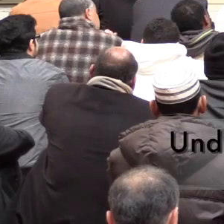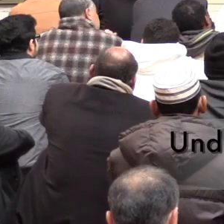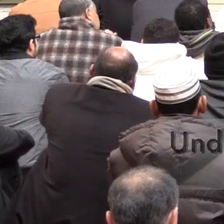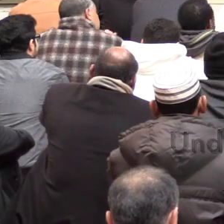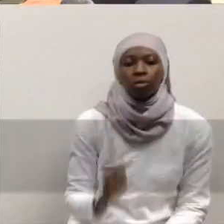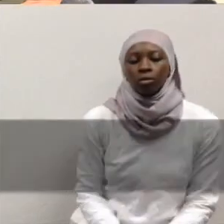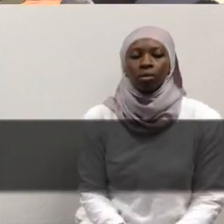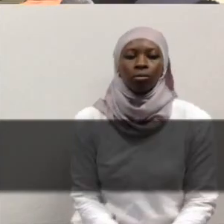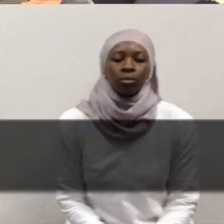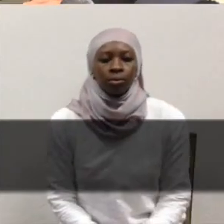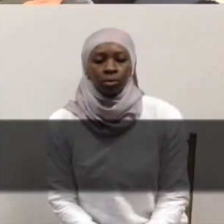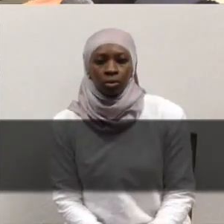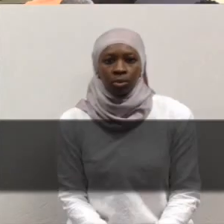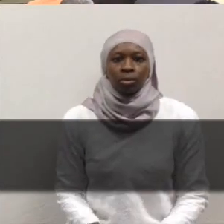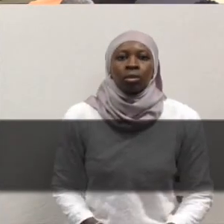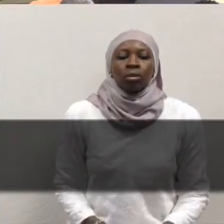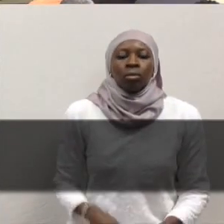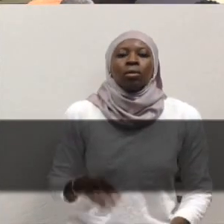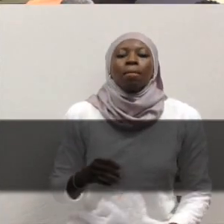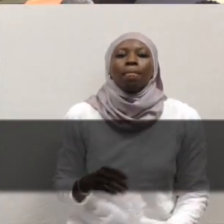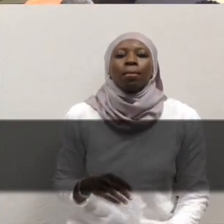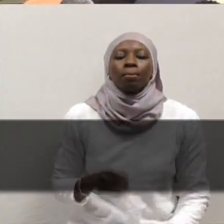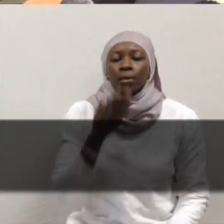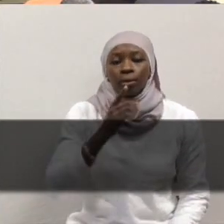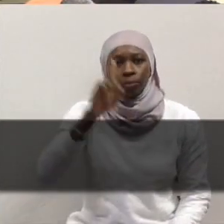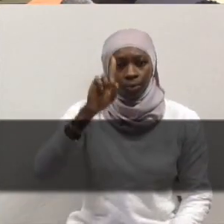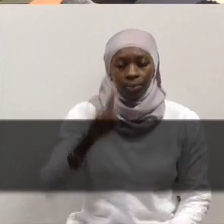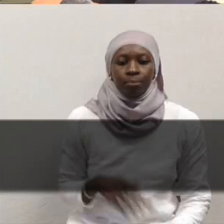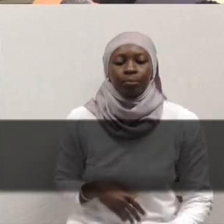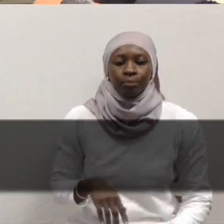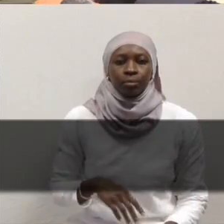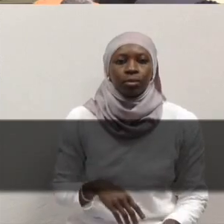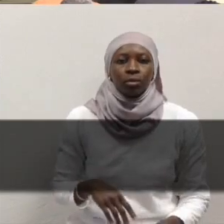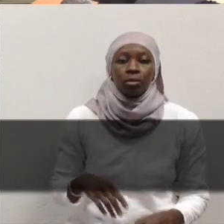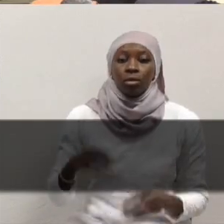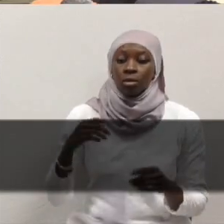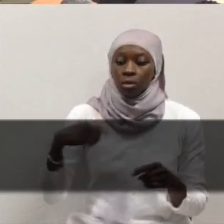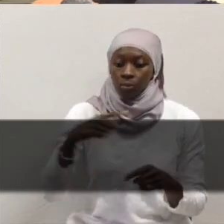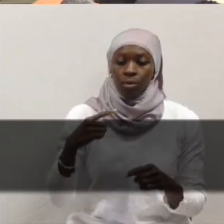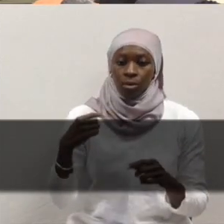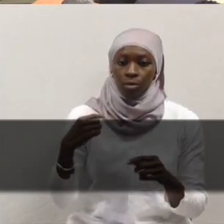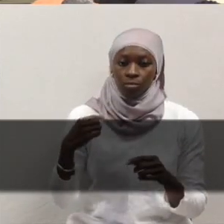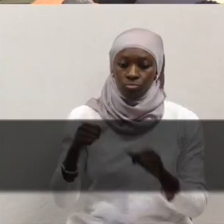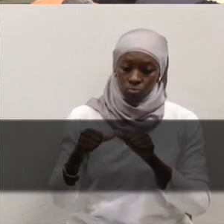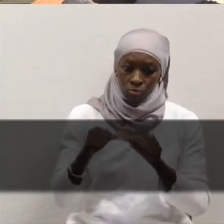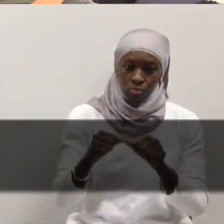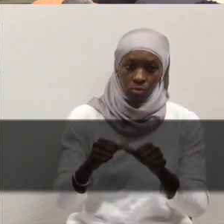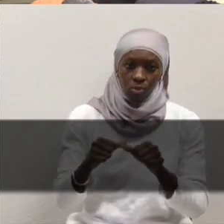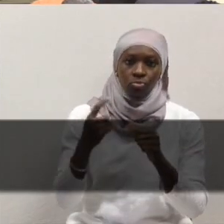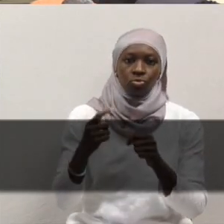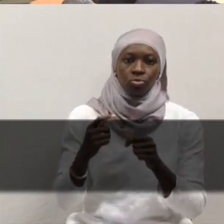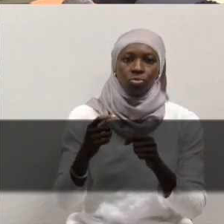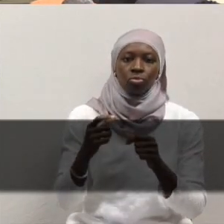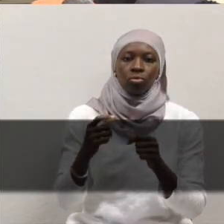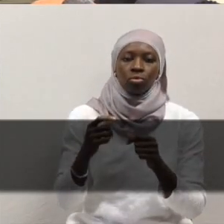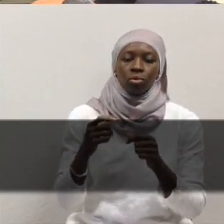Islam. Last time we covered the issue of the allegation made that Islam,